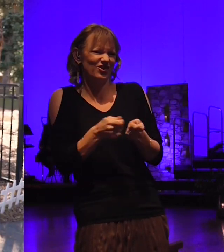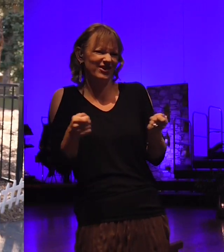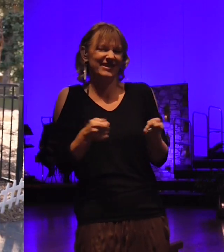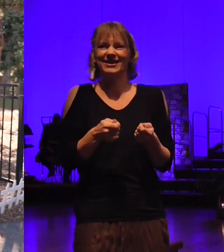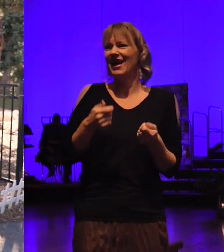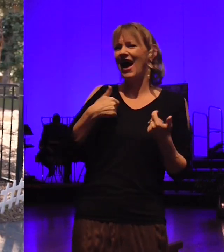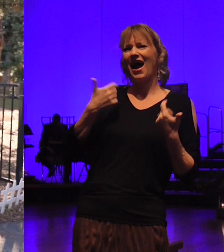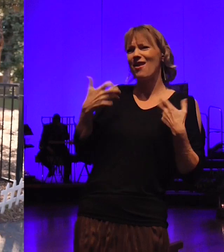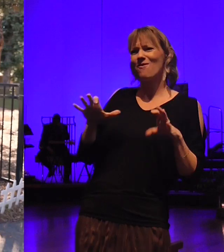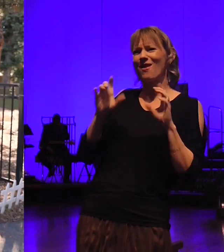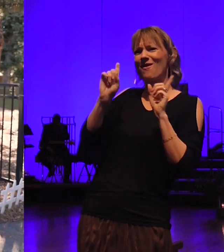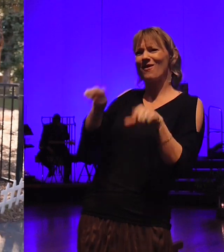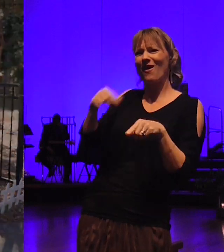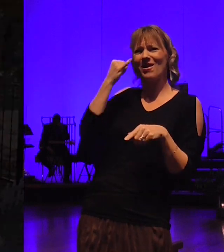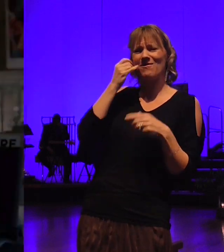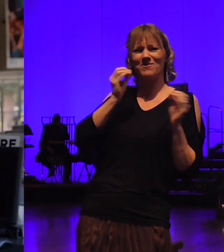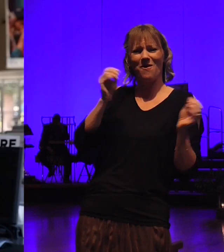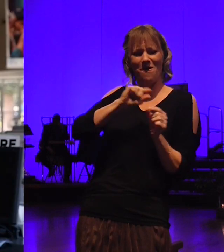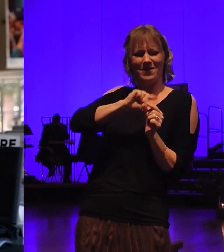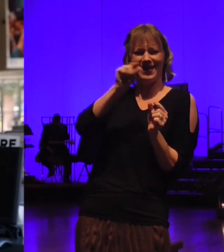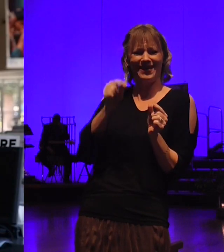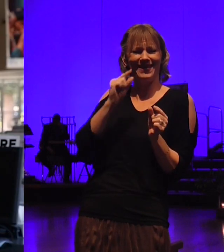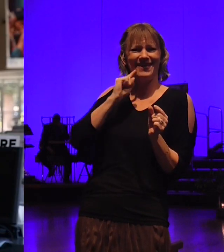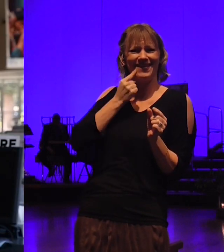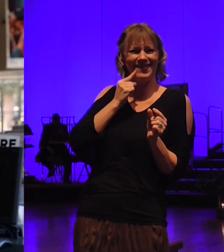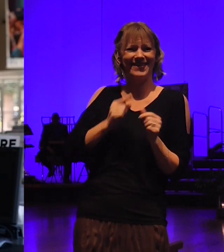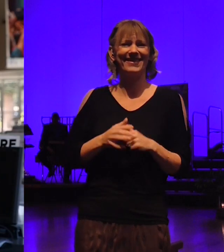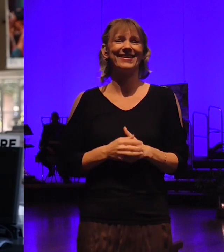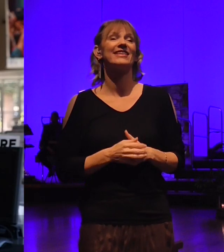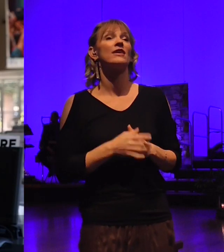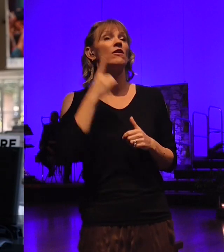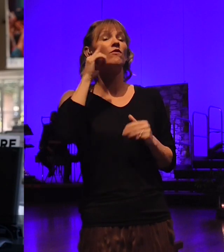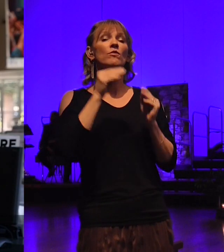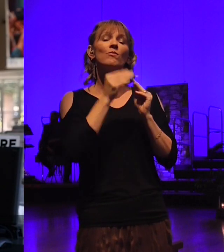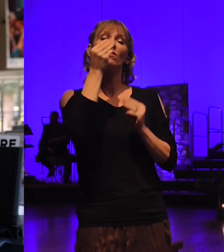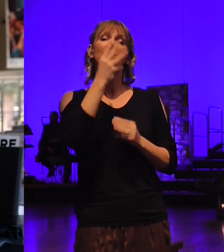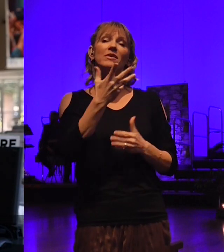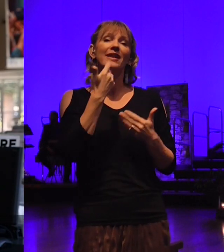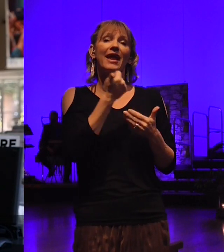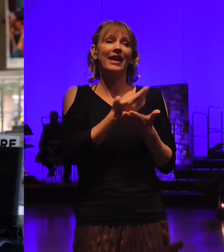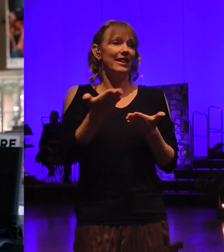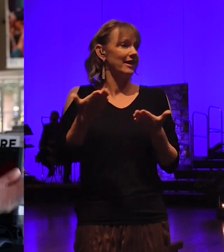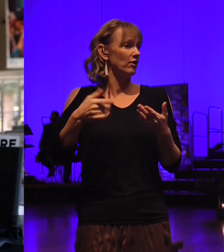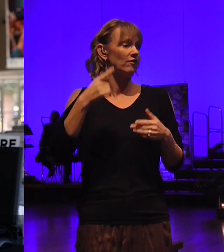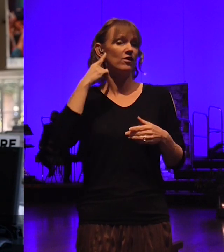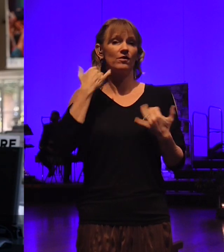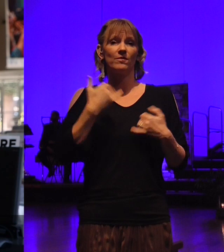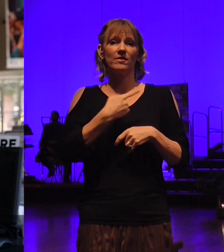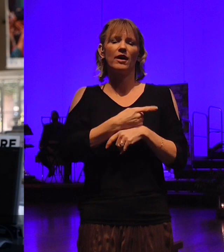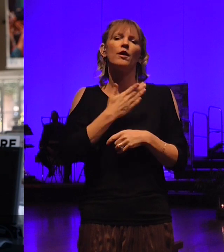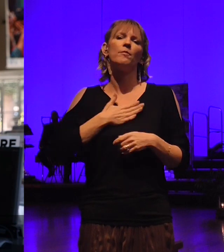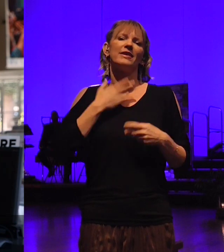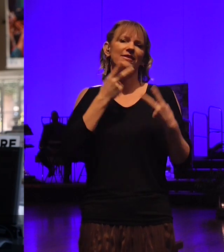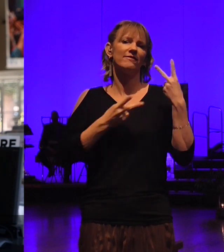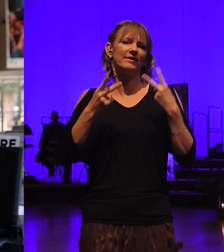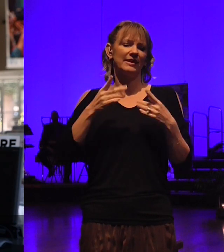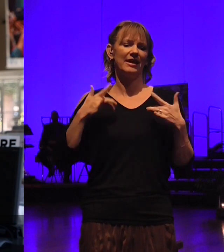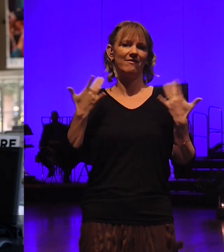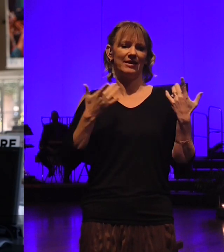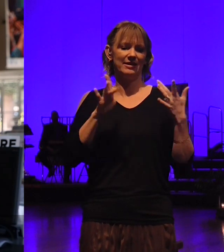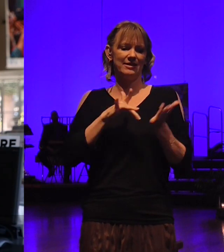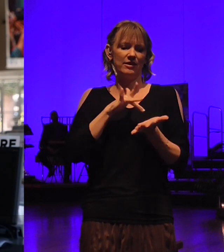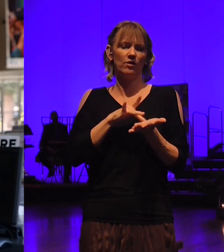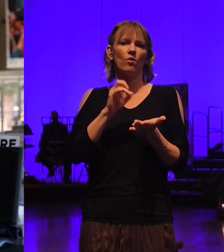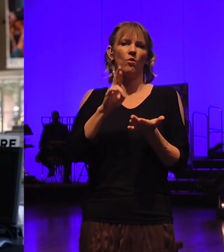are no candy canes. For more information on anything you've heard today, visit the Event Center or connect with us online